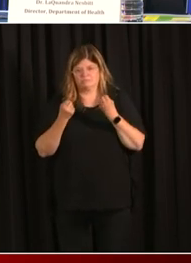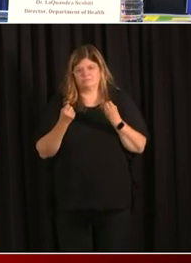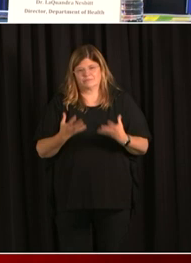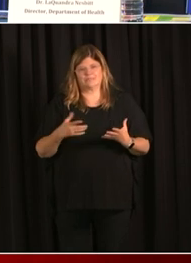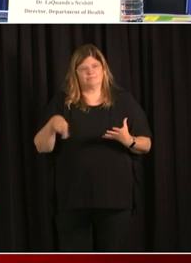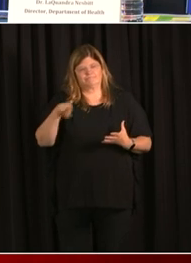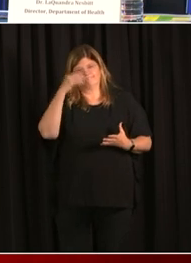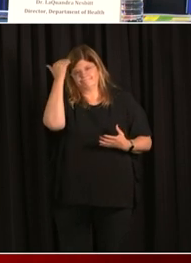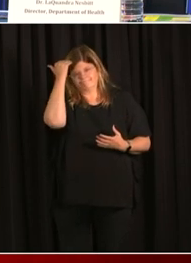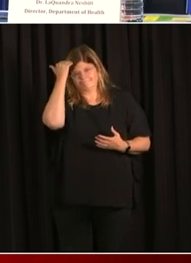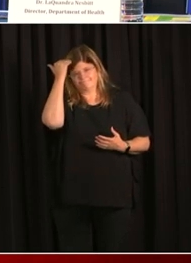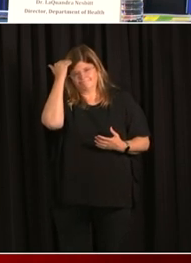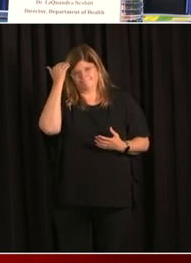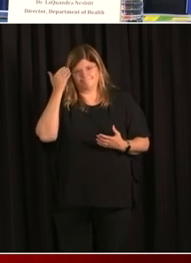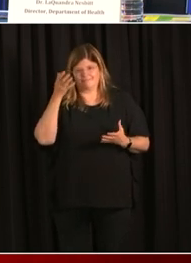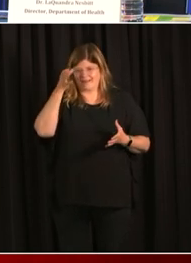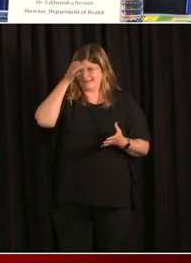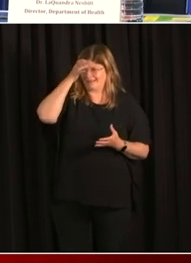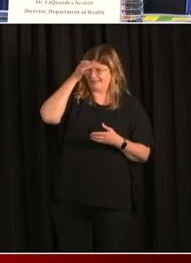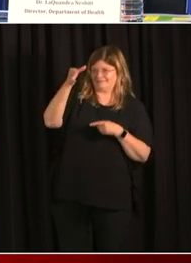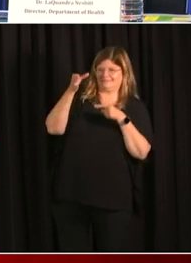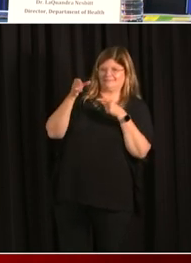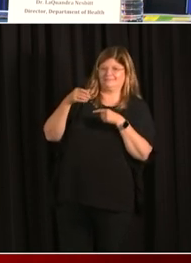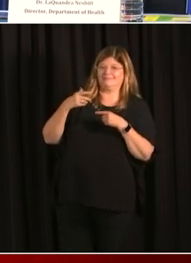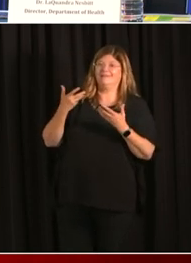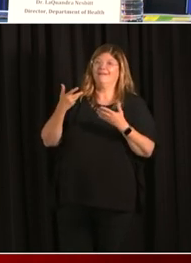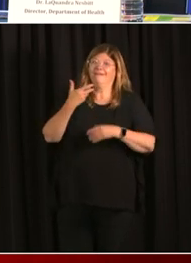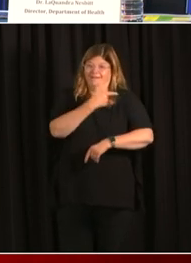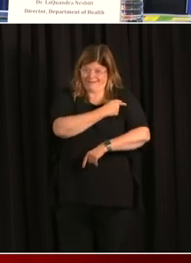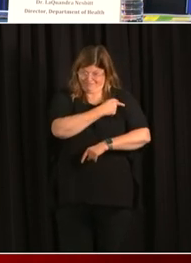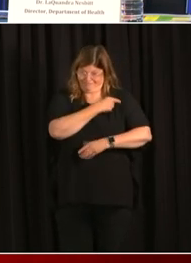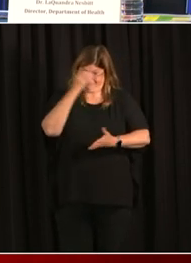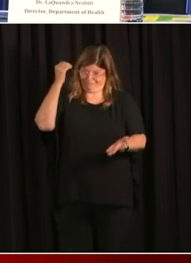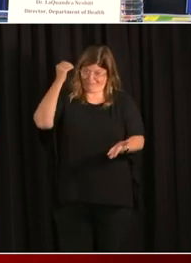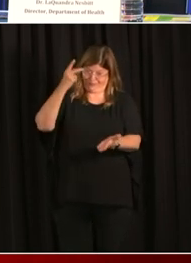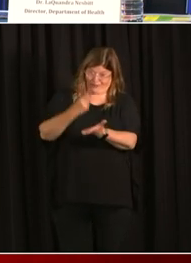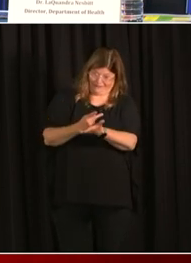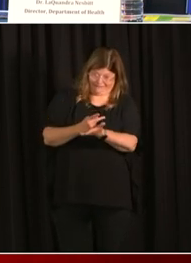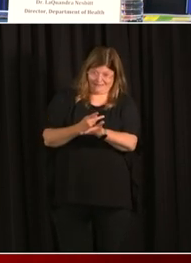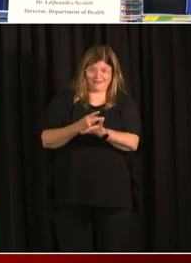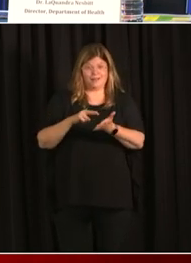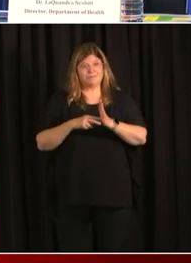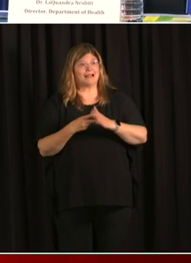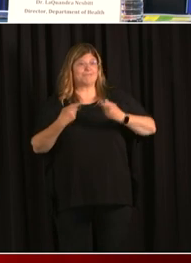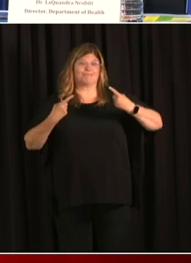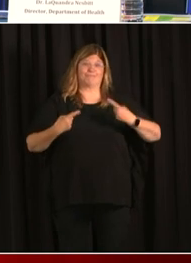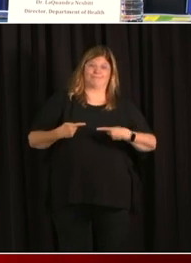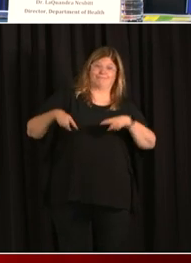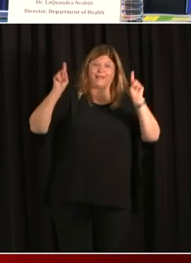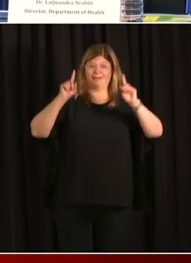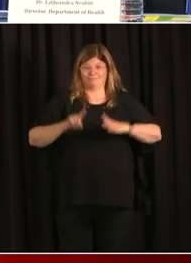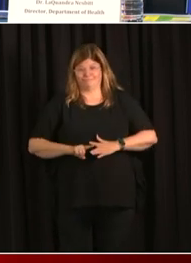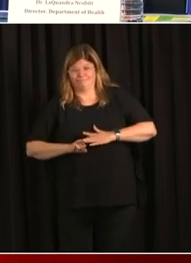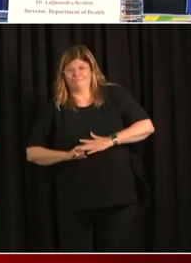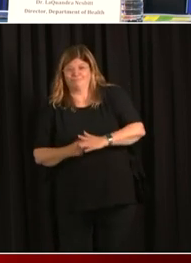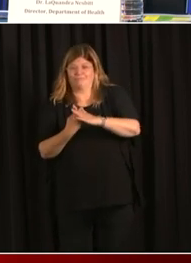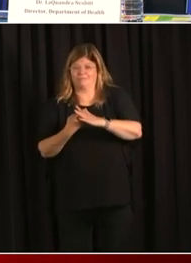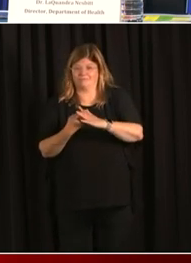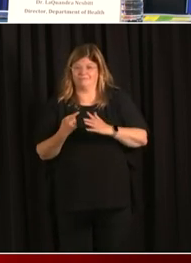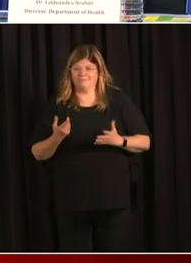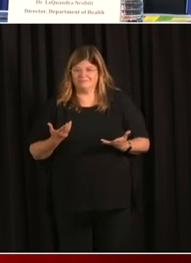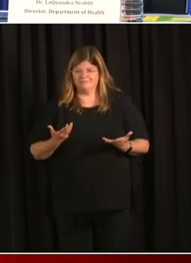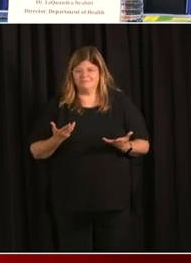been socialized to the concept that when vaccines are approved because they are safe and effective, initially there will